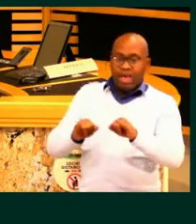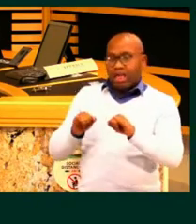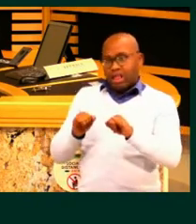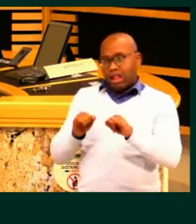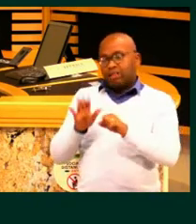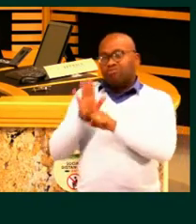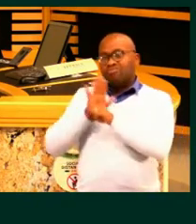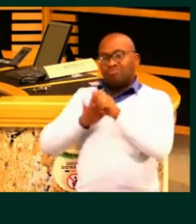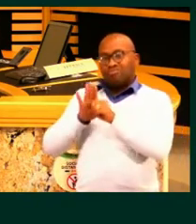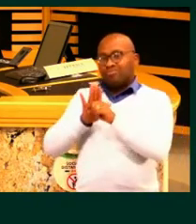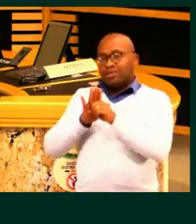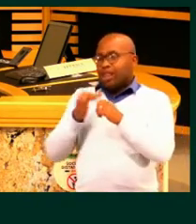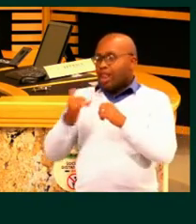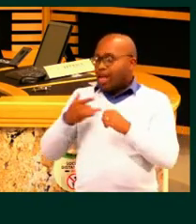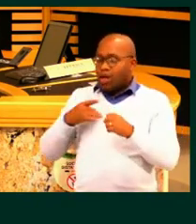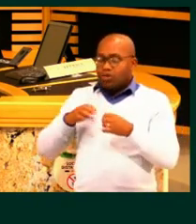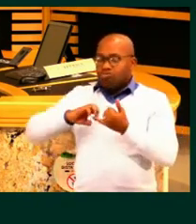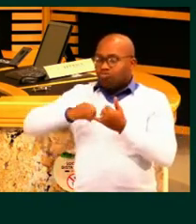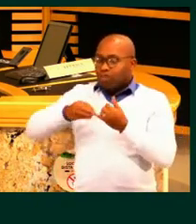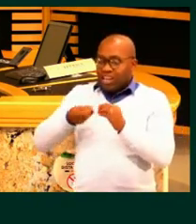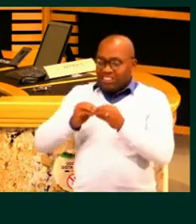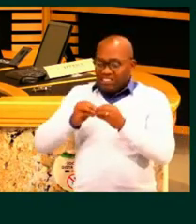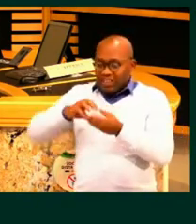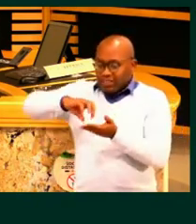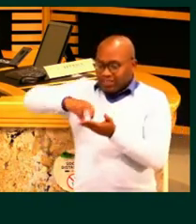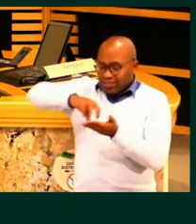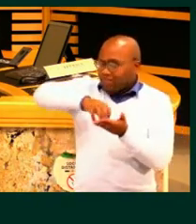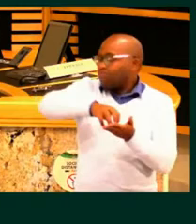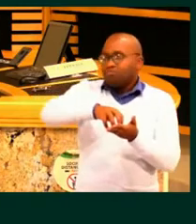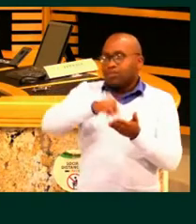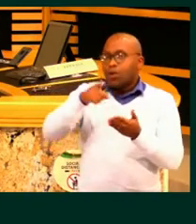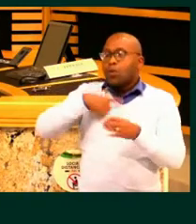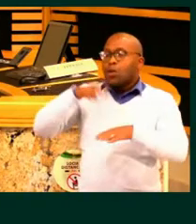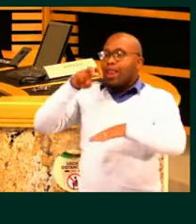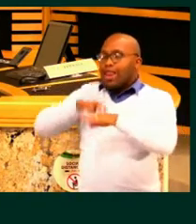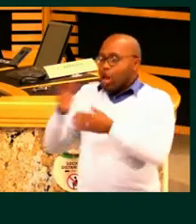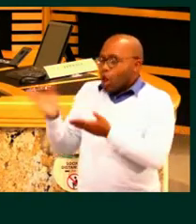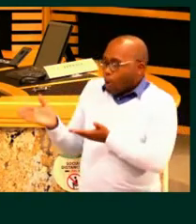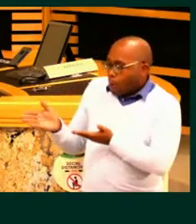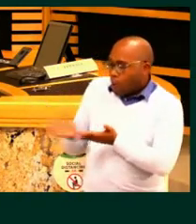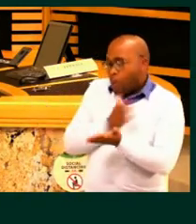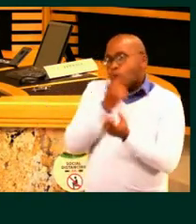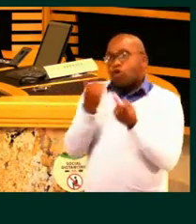is no longer an option but it is become a dangerous